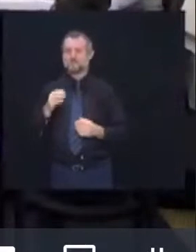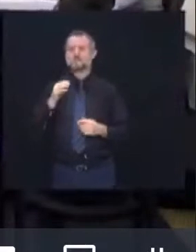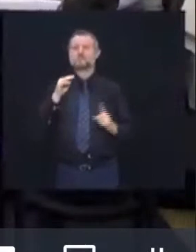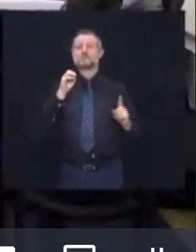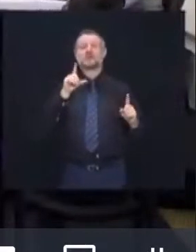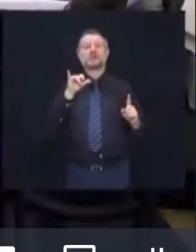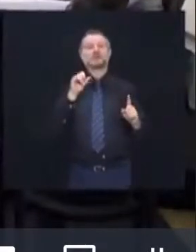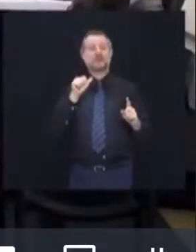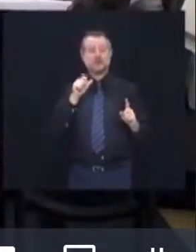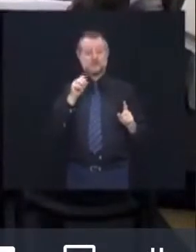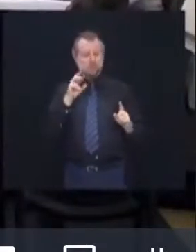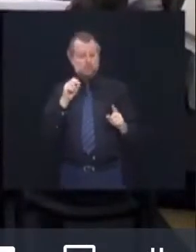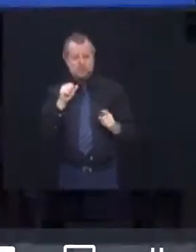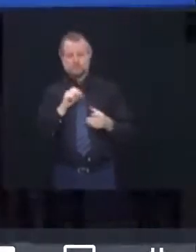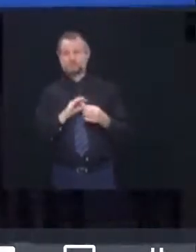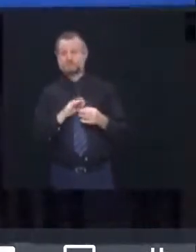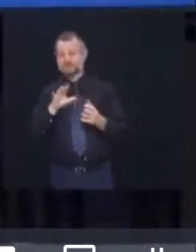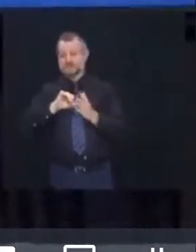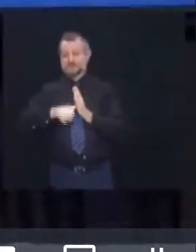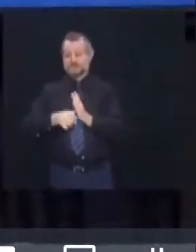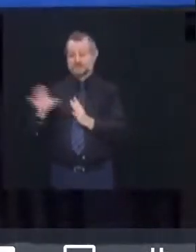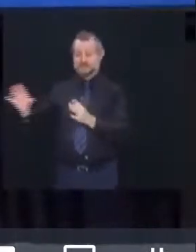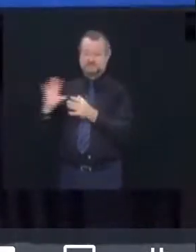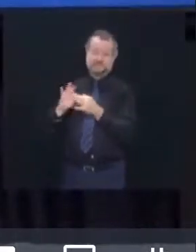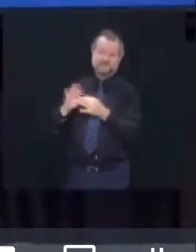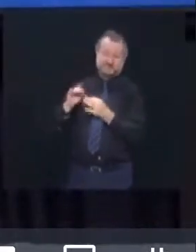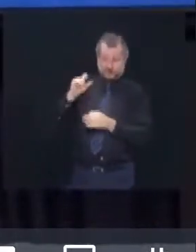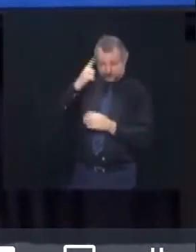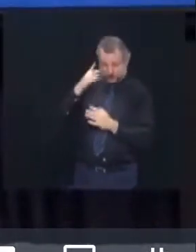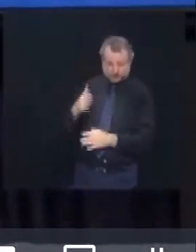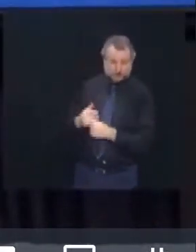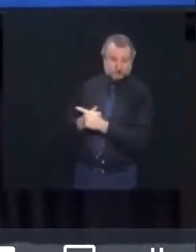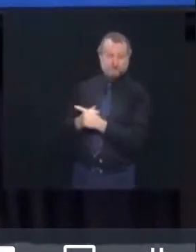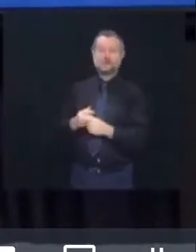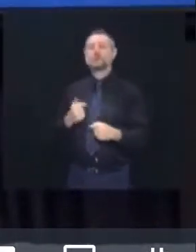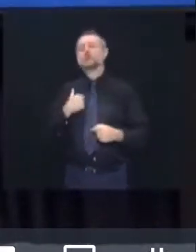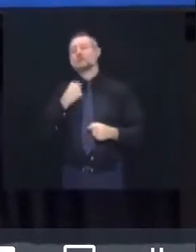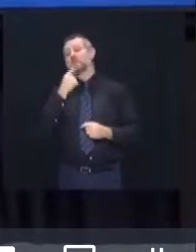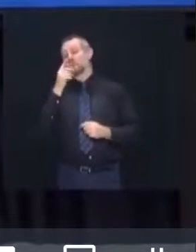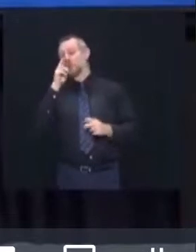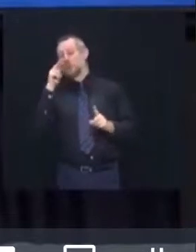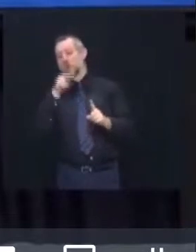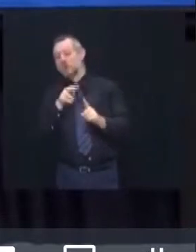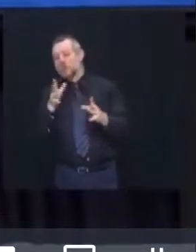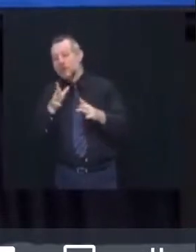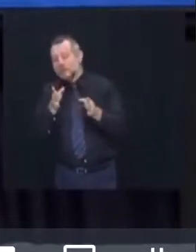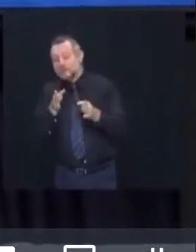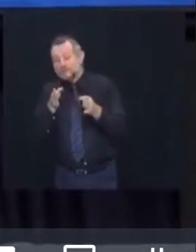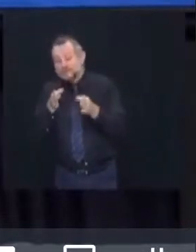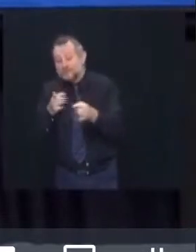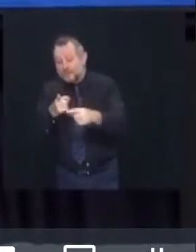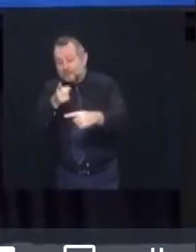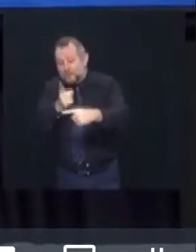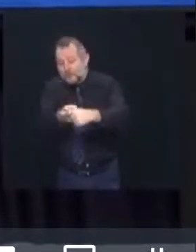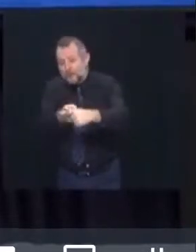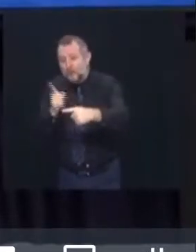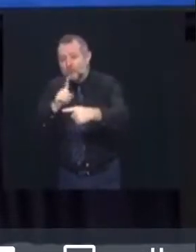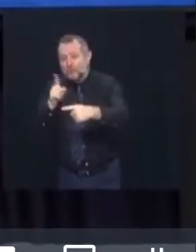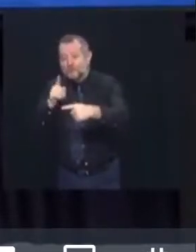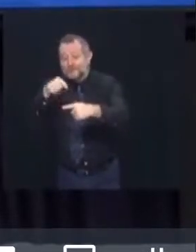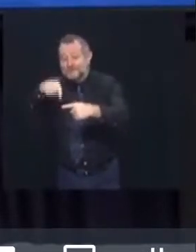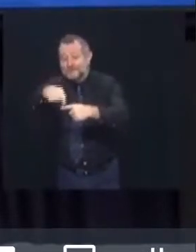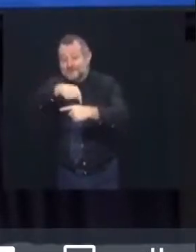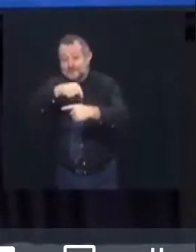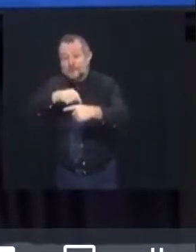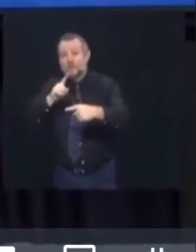punctuate what the governor was saying, when we're looking at these things and we're able to look at them at the block level in the red zone, and then you've got the orange zone and the